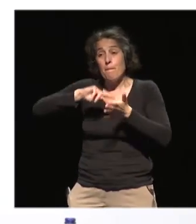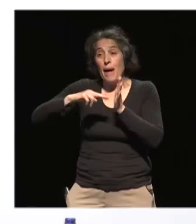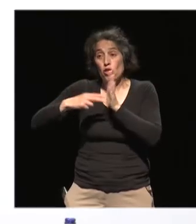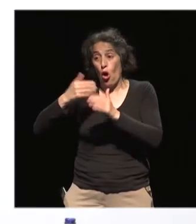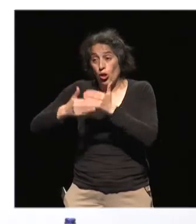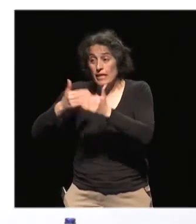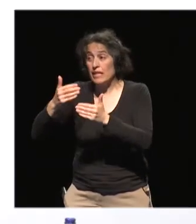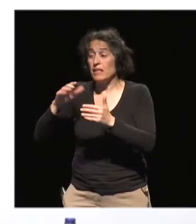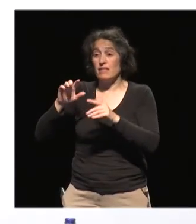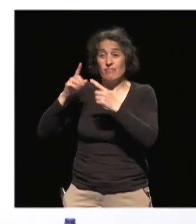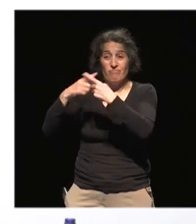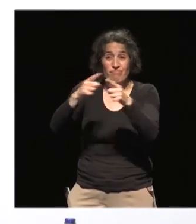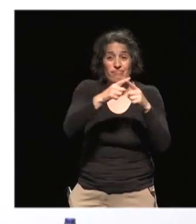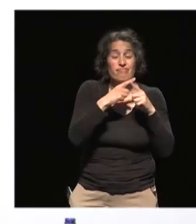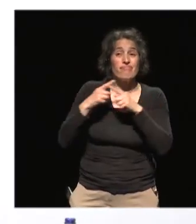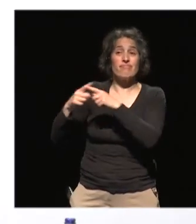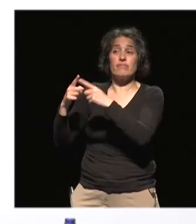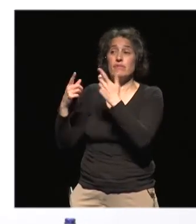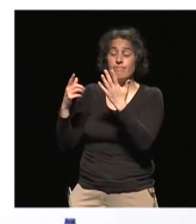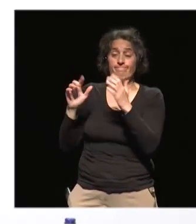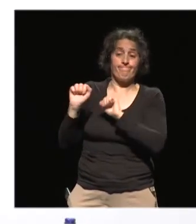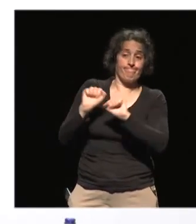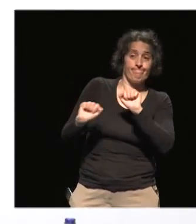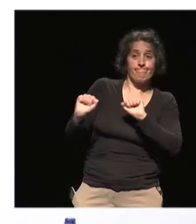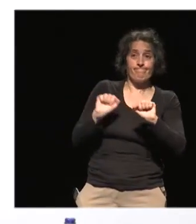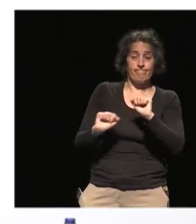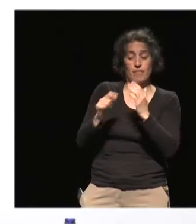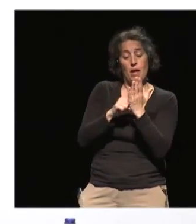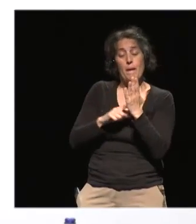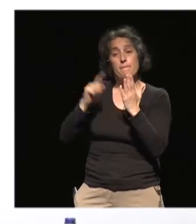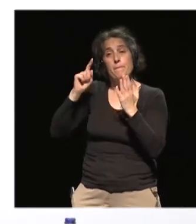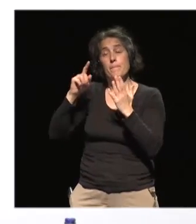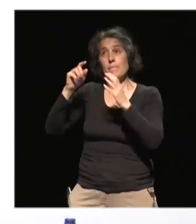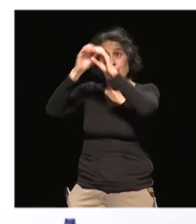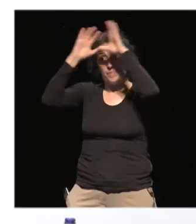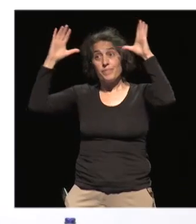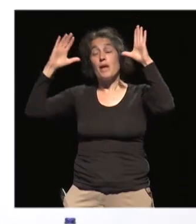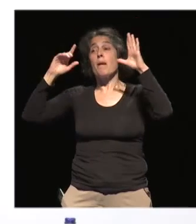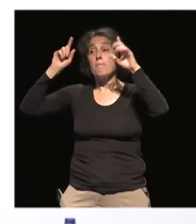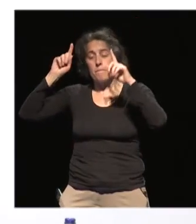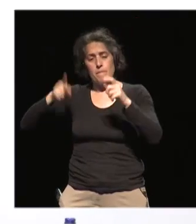others, then of course then that onus, of course, that responsibility of deciding what needs to be done from